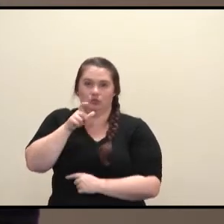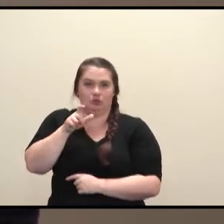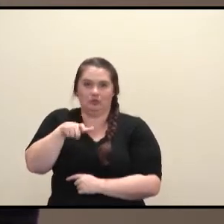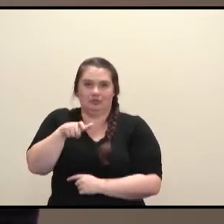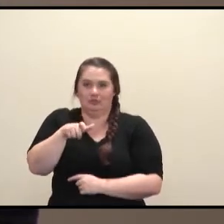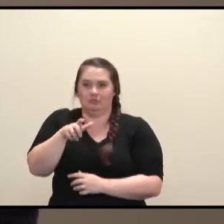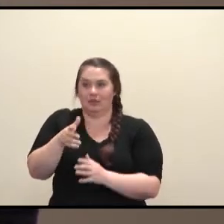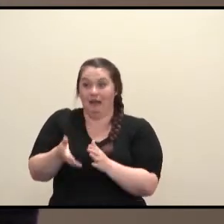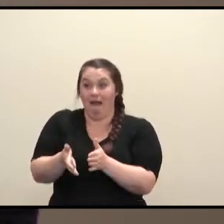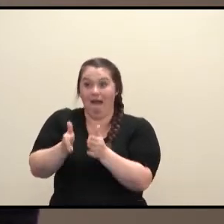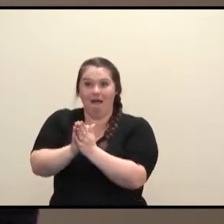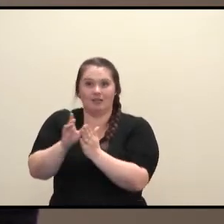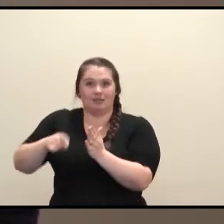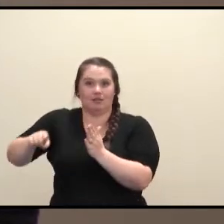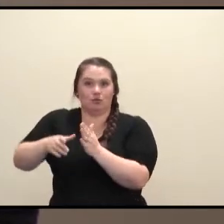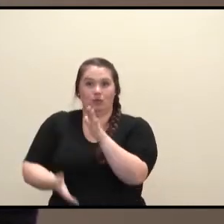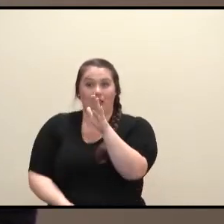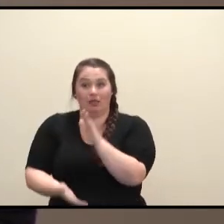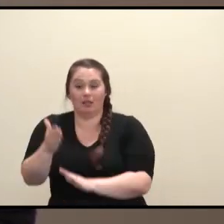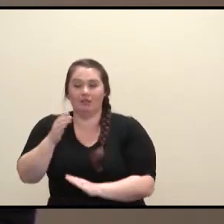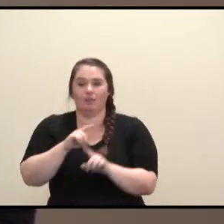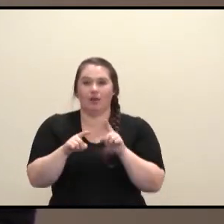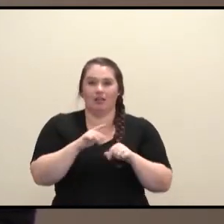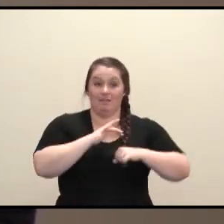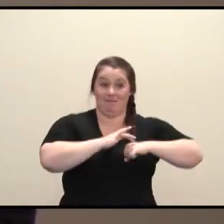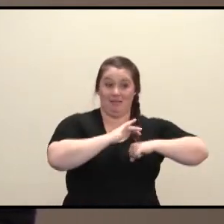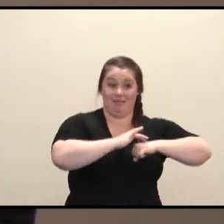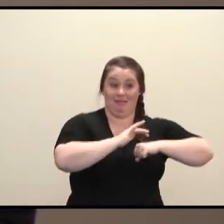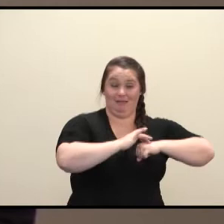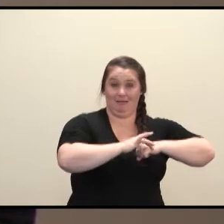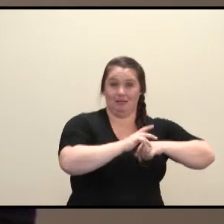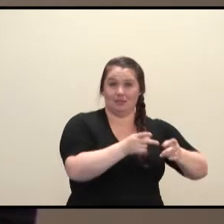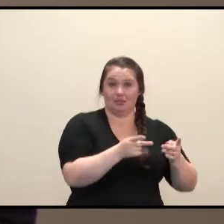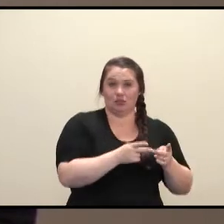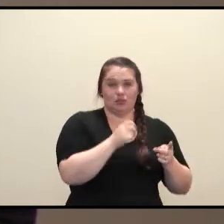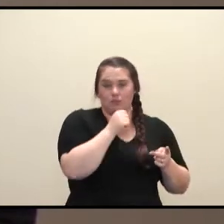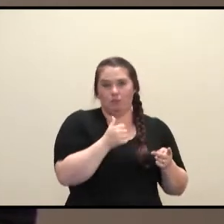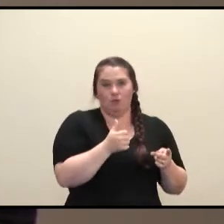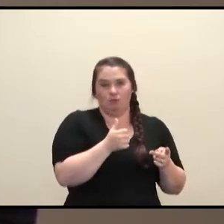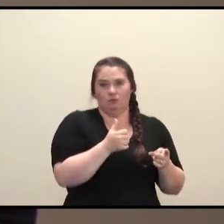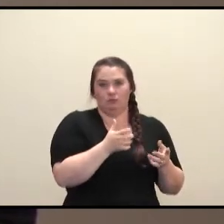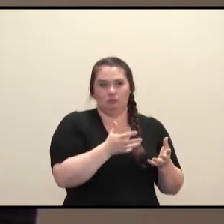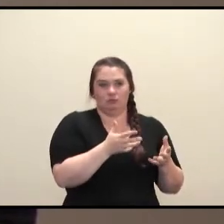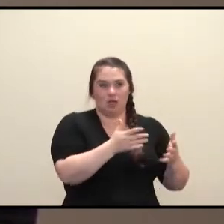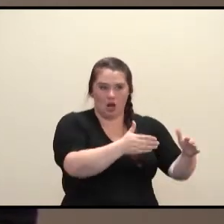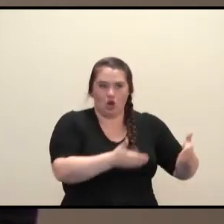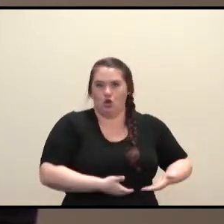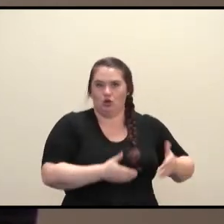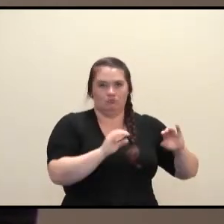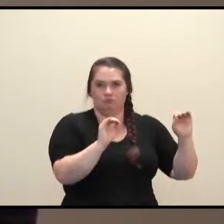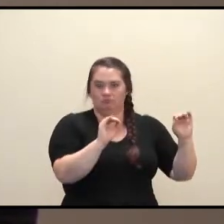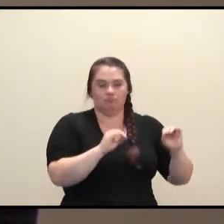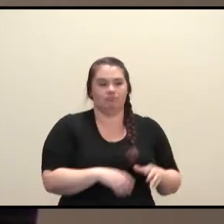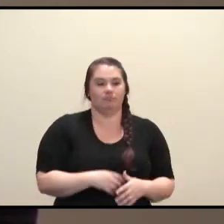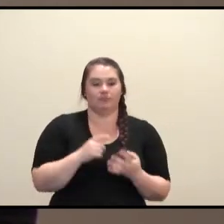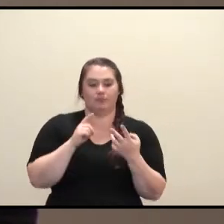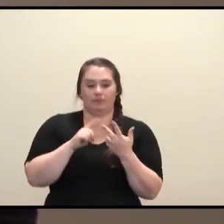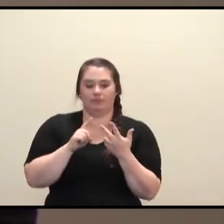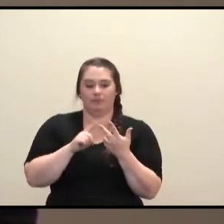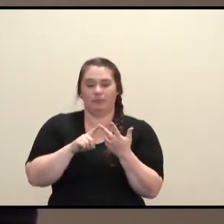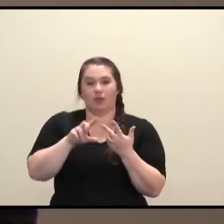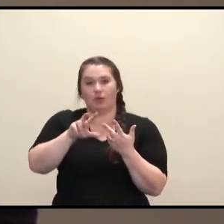to leave. We just won't fill some of the vacant positions. The next item there is a reduction